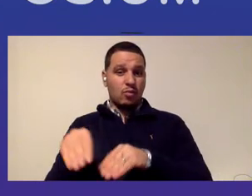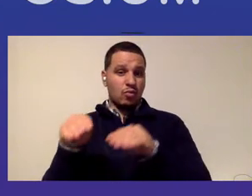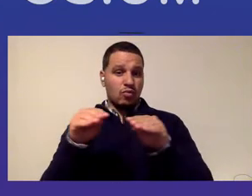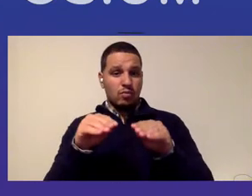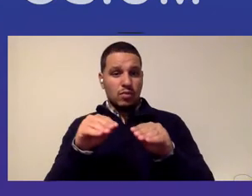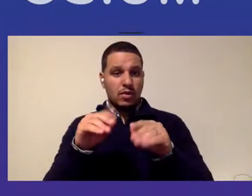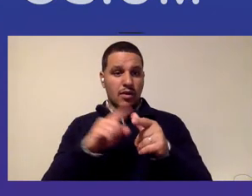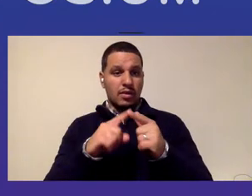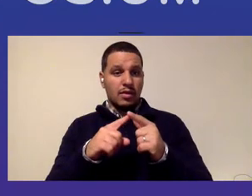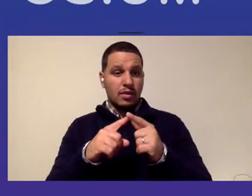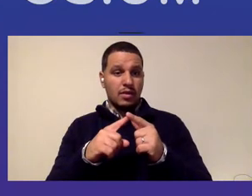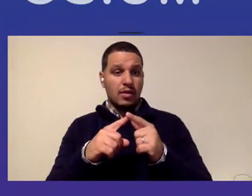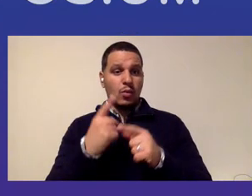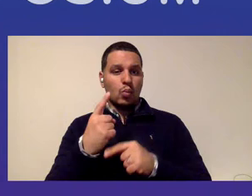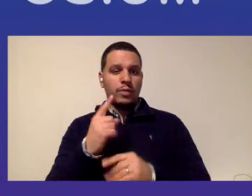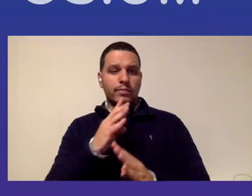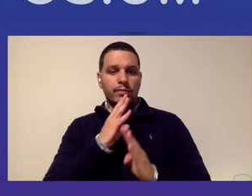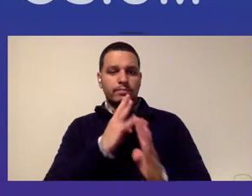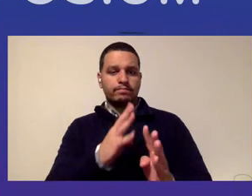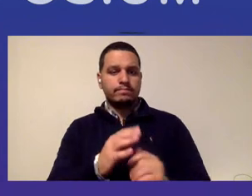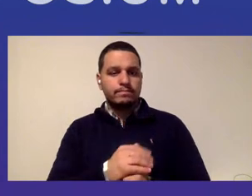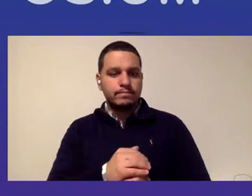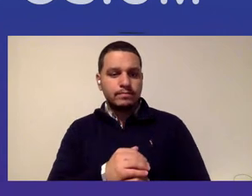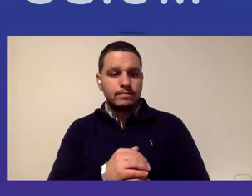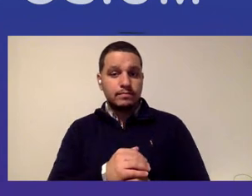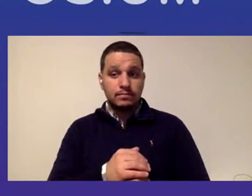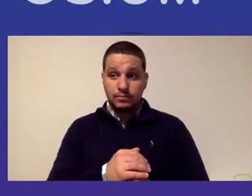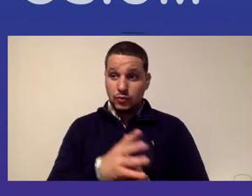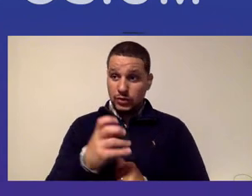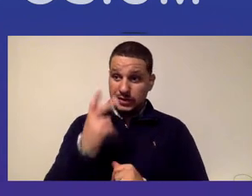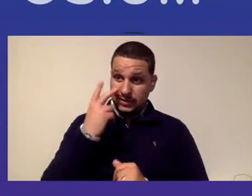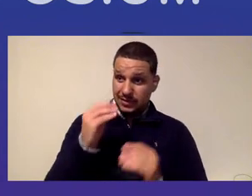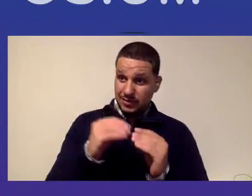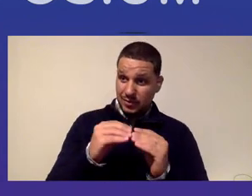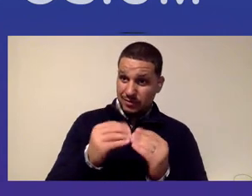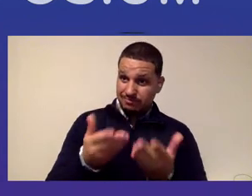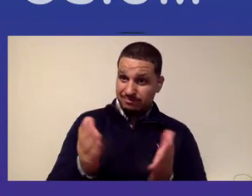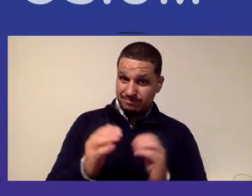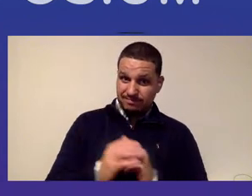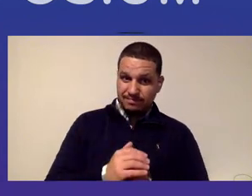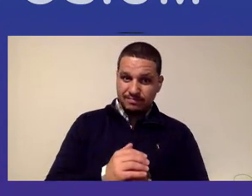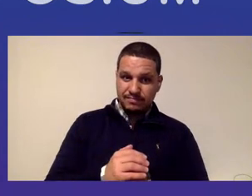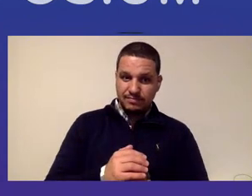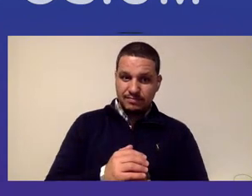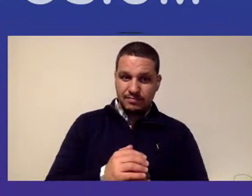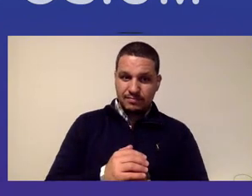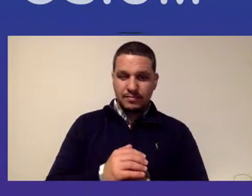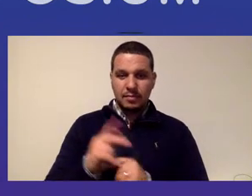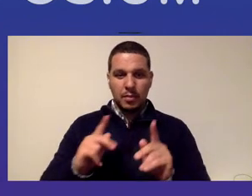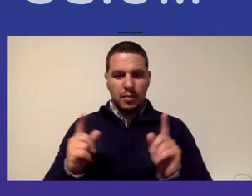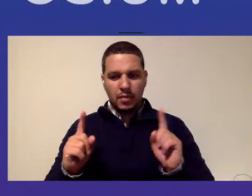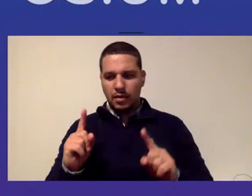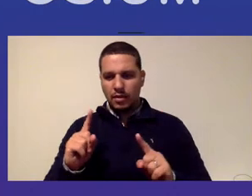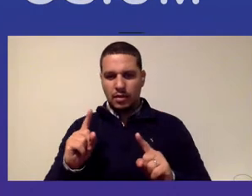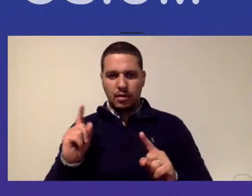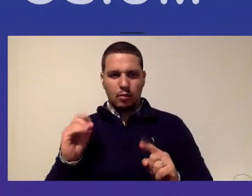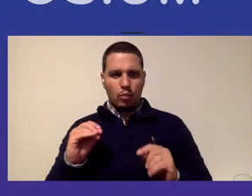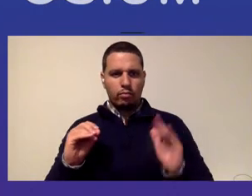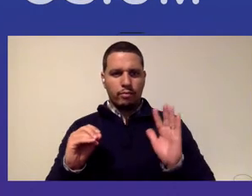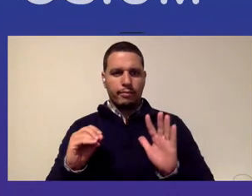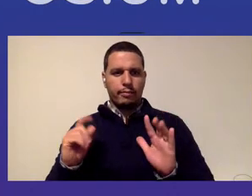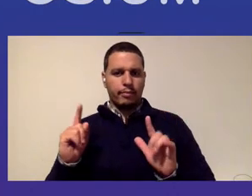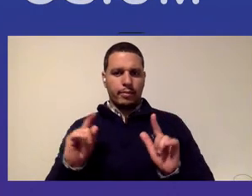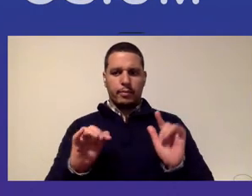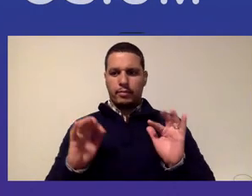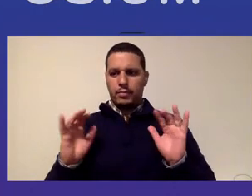then one speaks. "Would you like to see more?" she asks. The small crowd has now grown larger, and her question is met